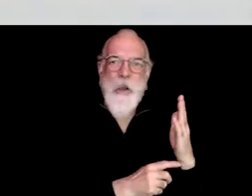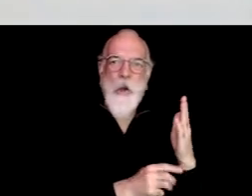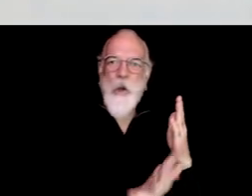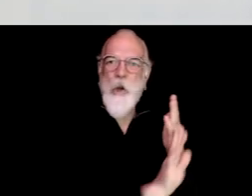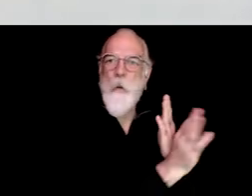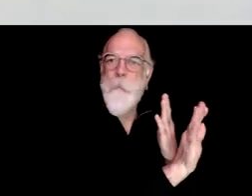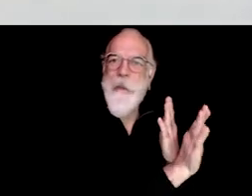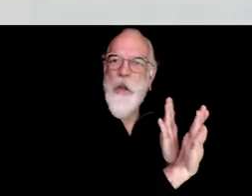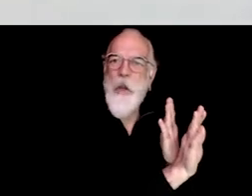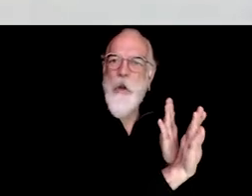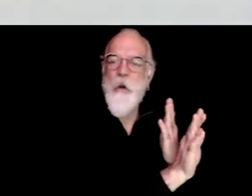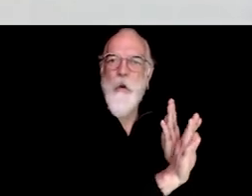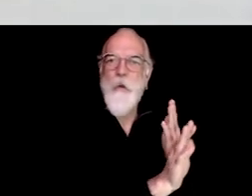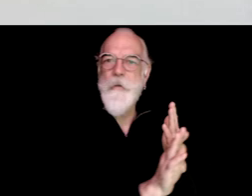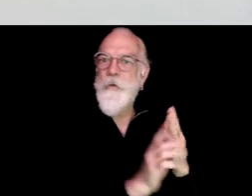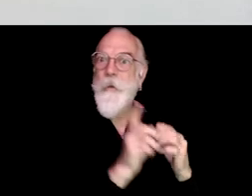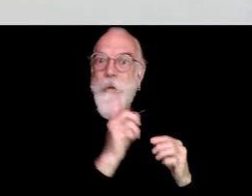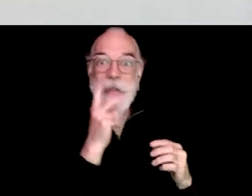each other's anthill.